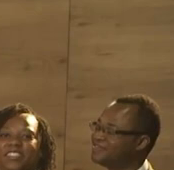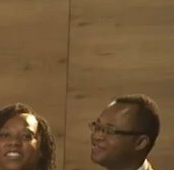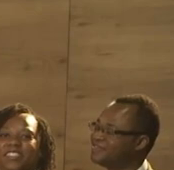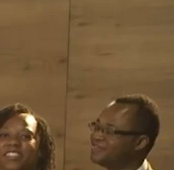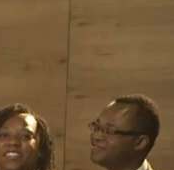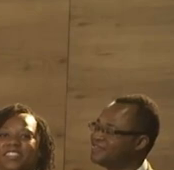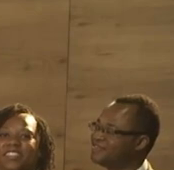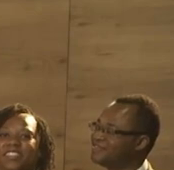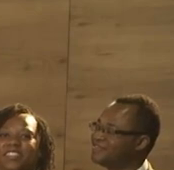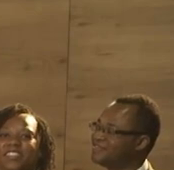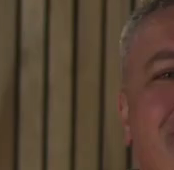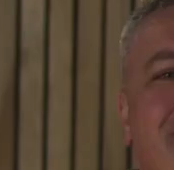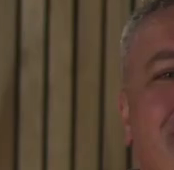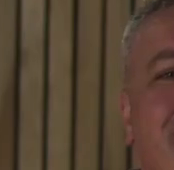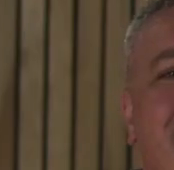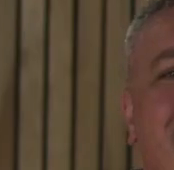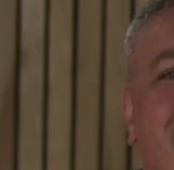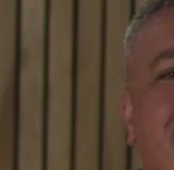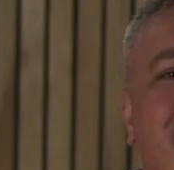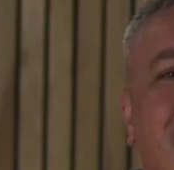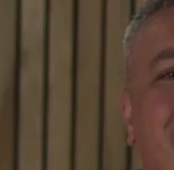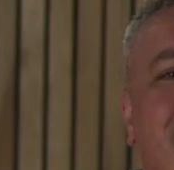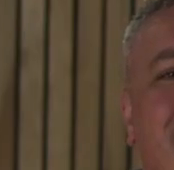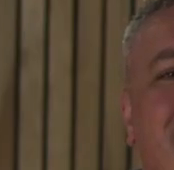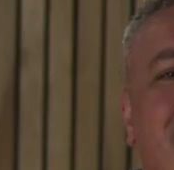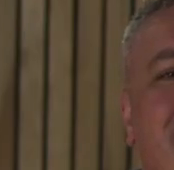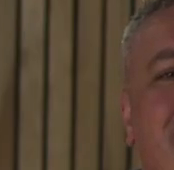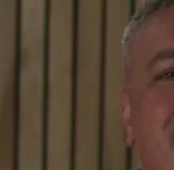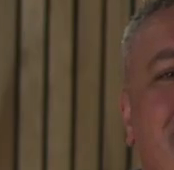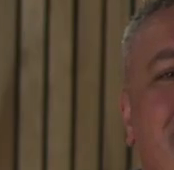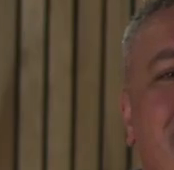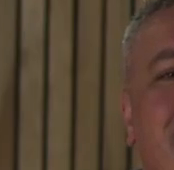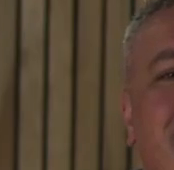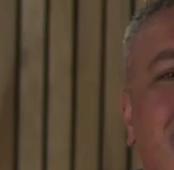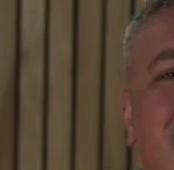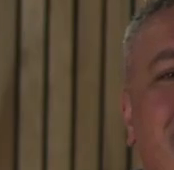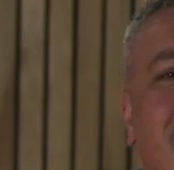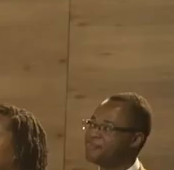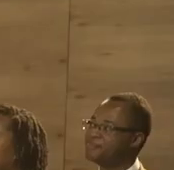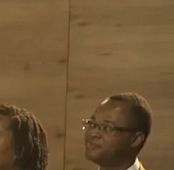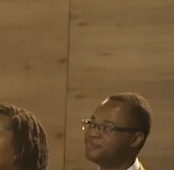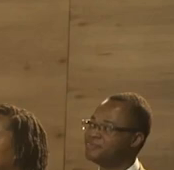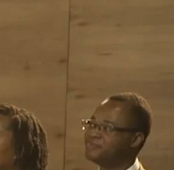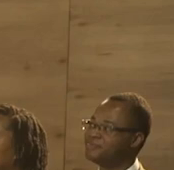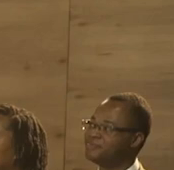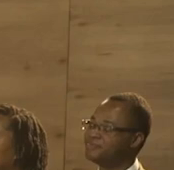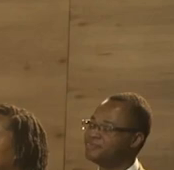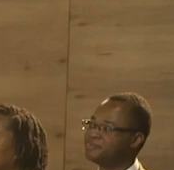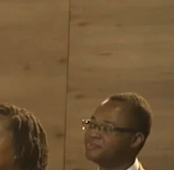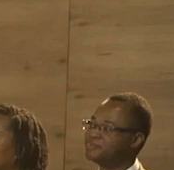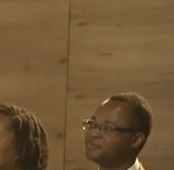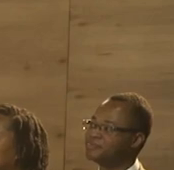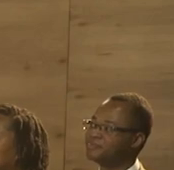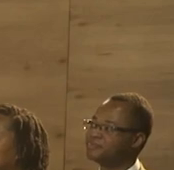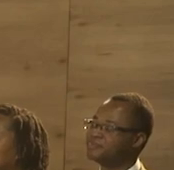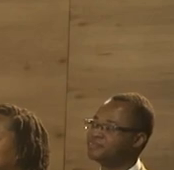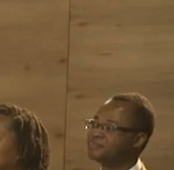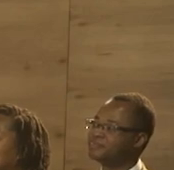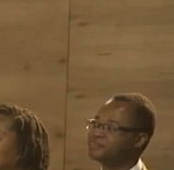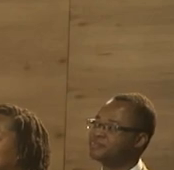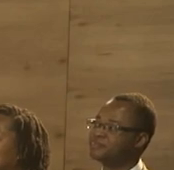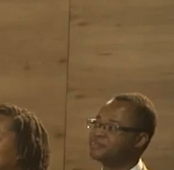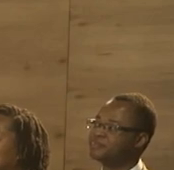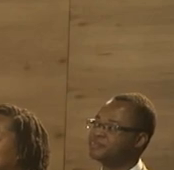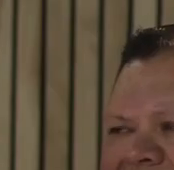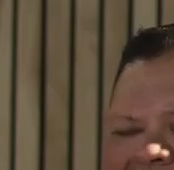da Igreja Alcançando Vidas. My name is Mike Keybone, and I'm the pastor at First Baptist Church downtown. I'm Robert Smith, lead pastor at